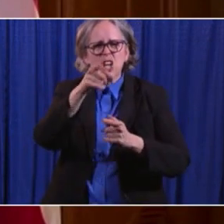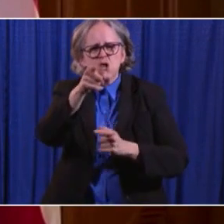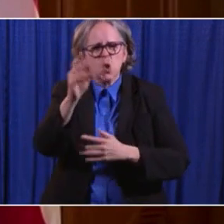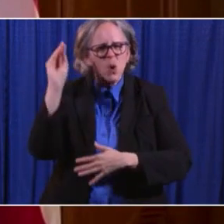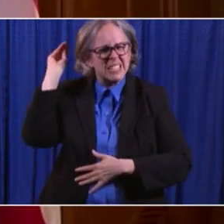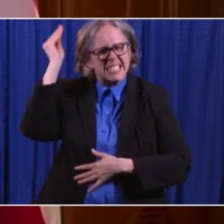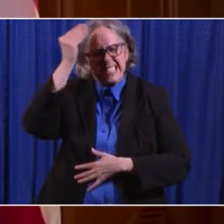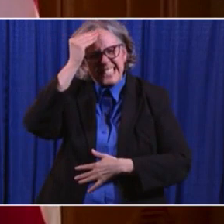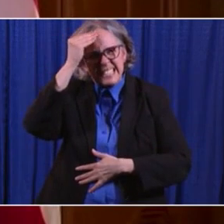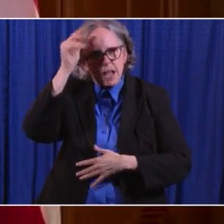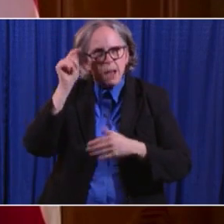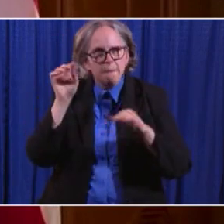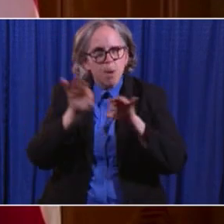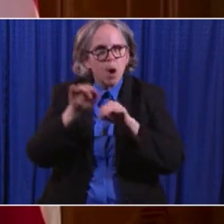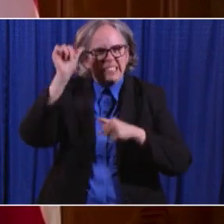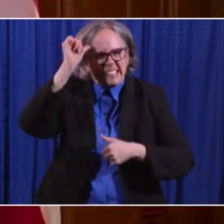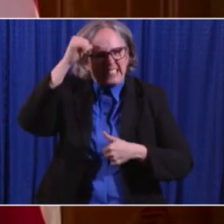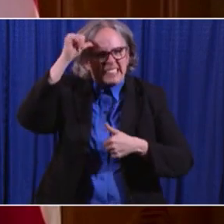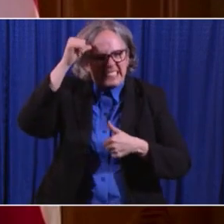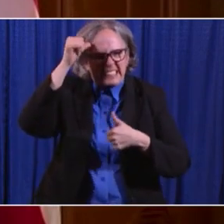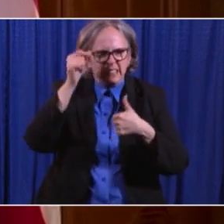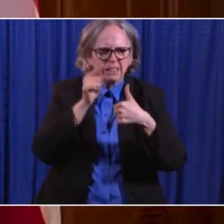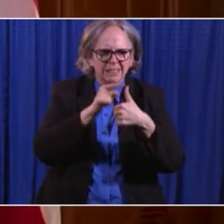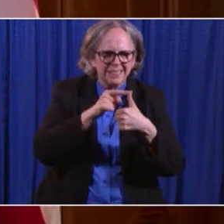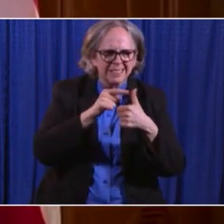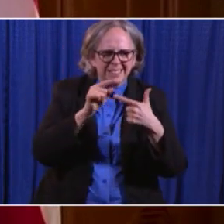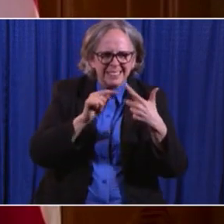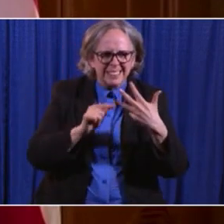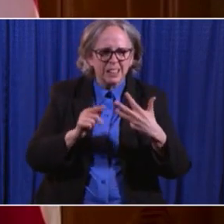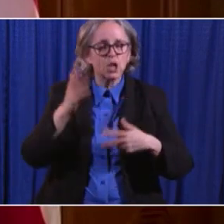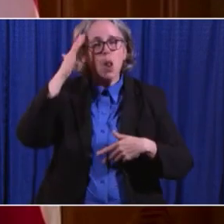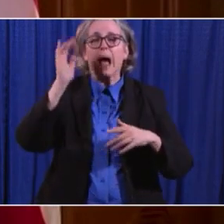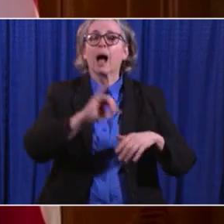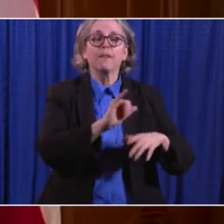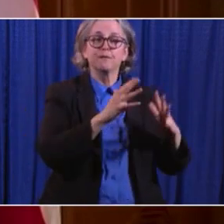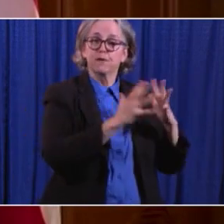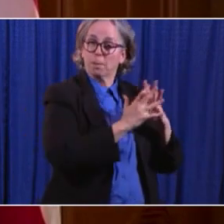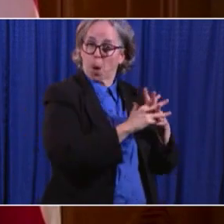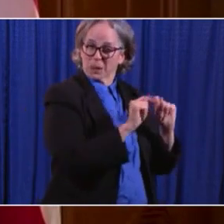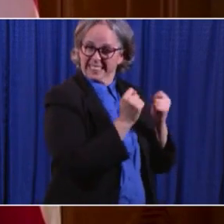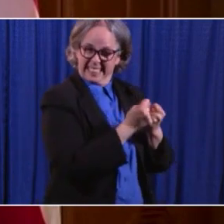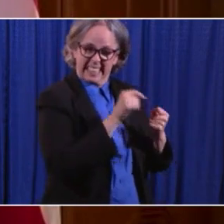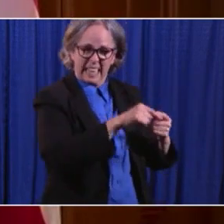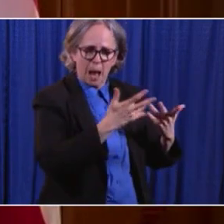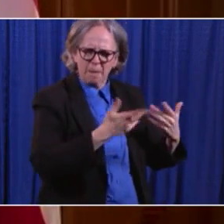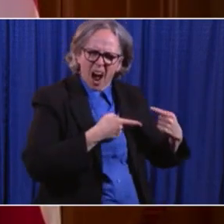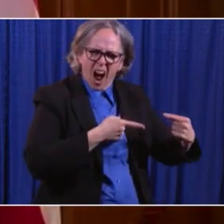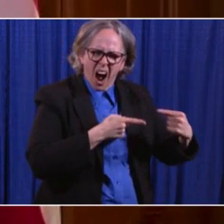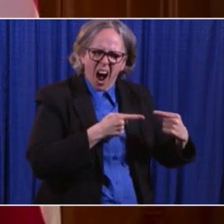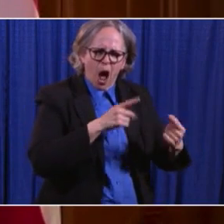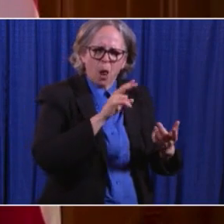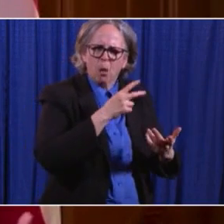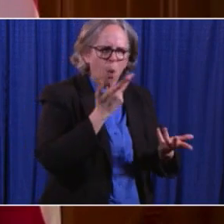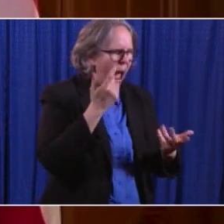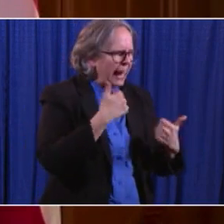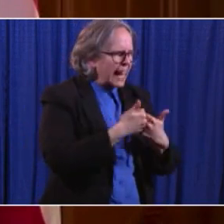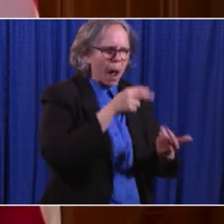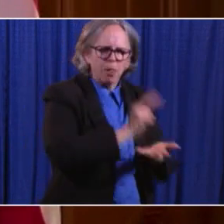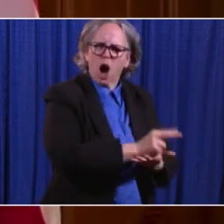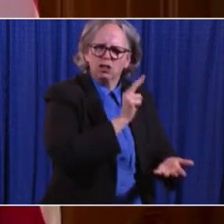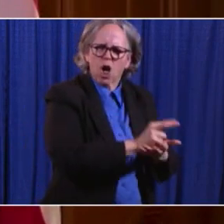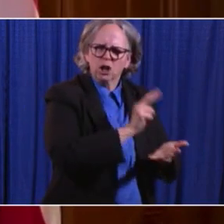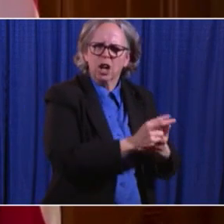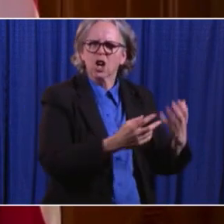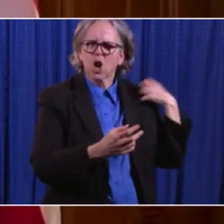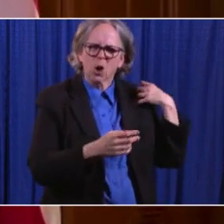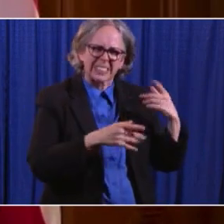like a football team say, coach says, let's go out there, or, somebody else says to the players, go out and do it. I mean,